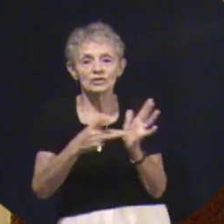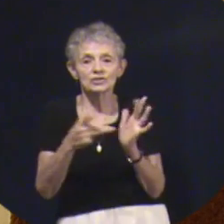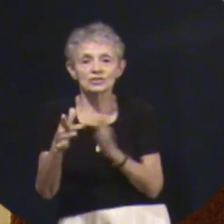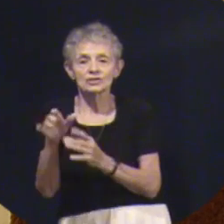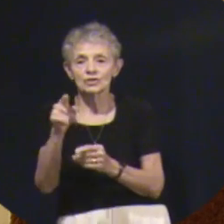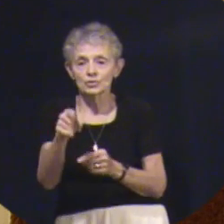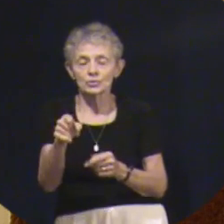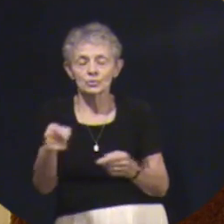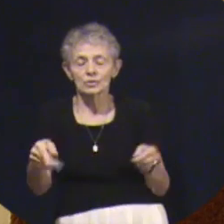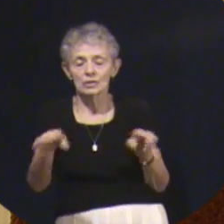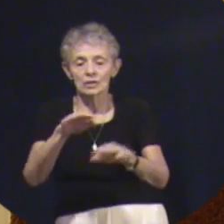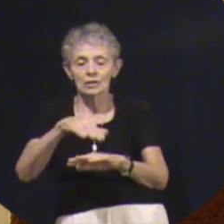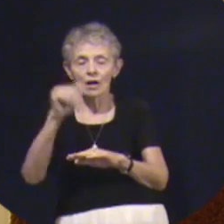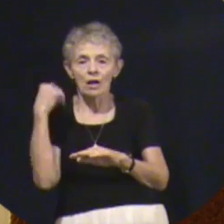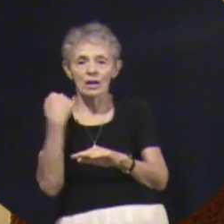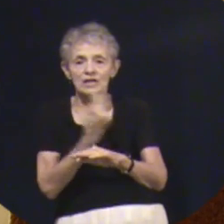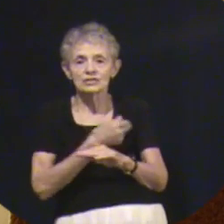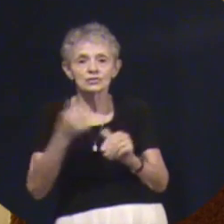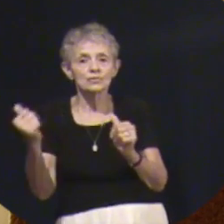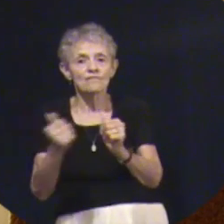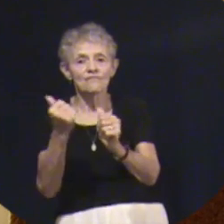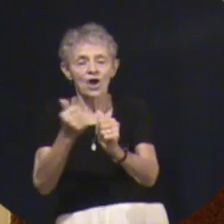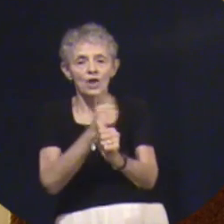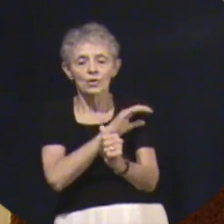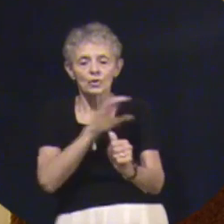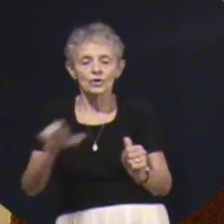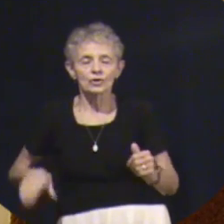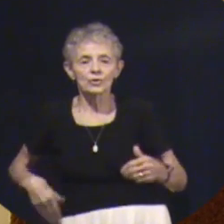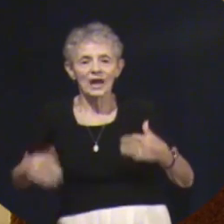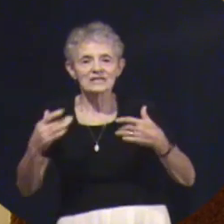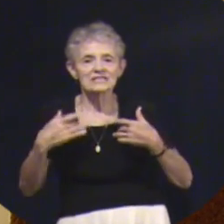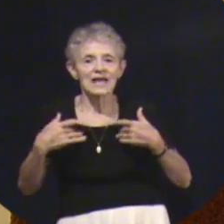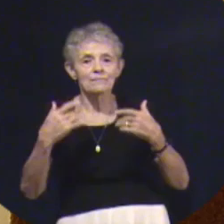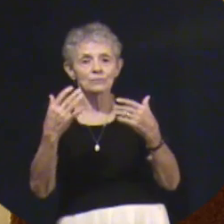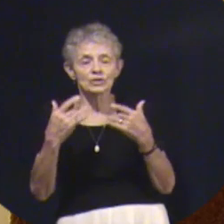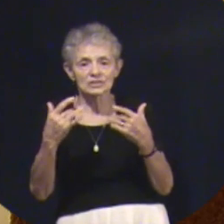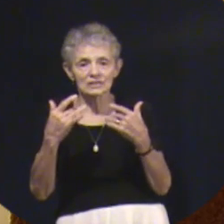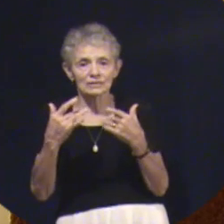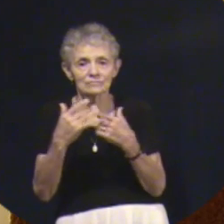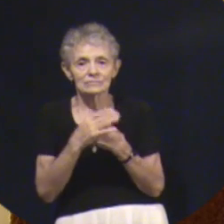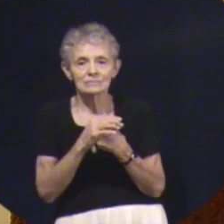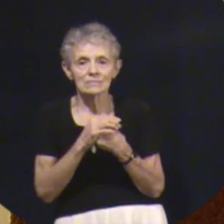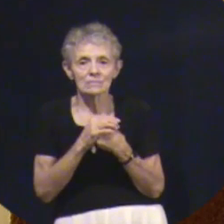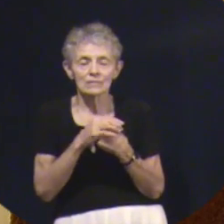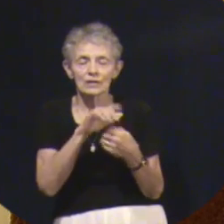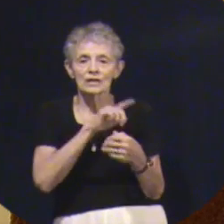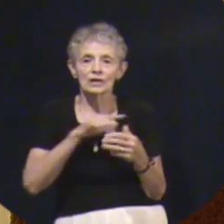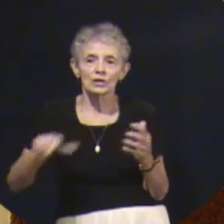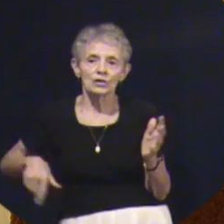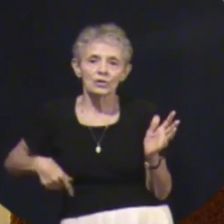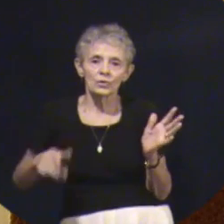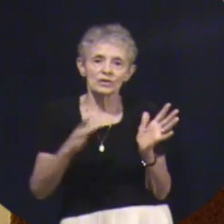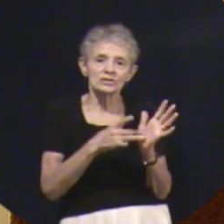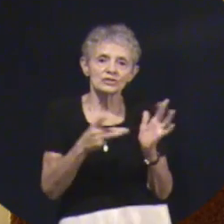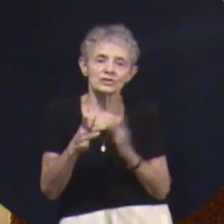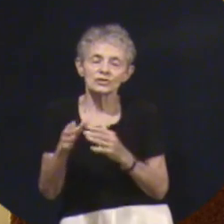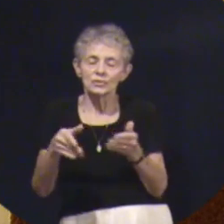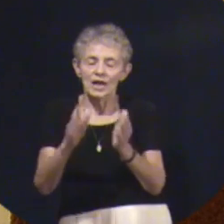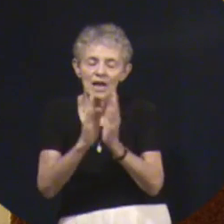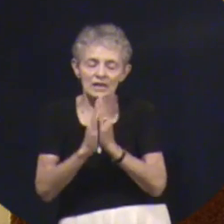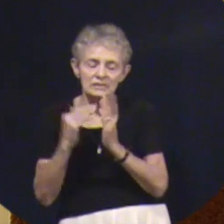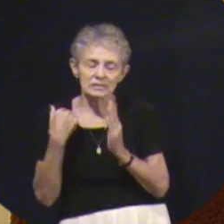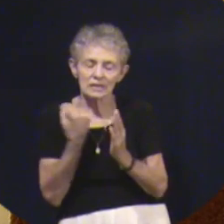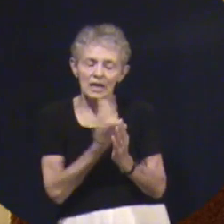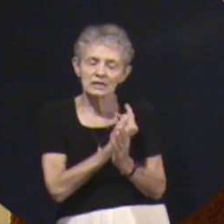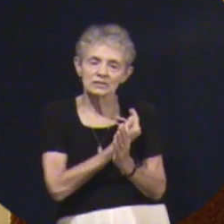us to follow. Christ, have mercy. Christ, have mercy. Lord Jesus, you ask us to